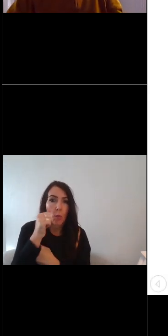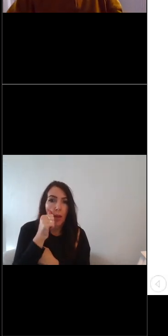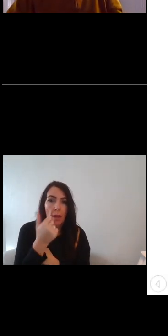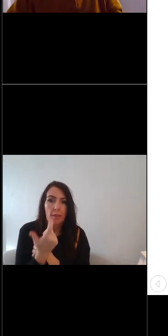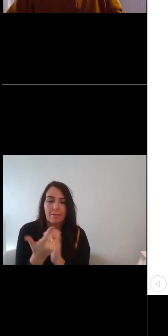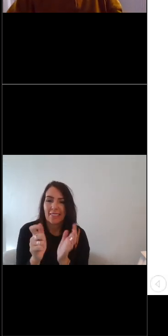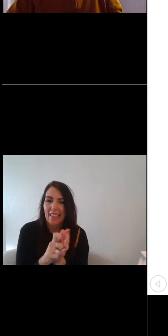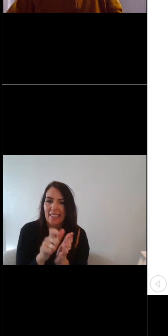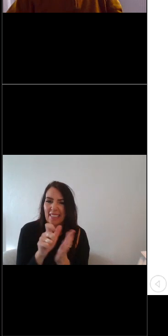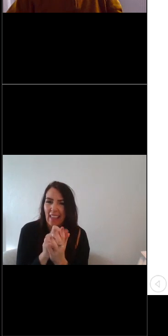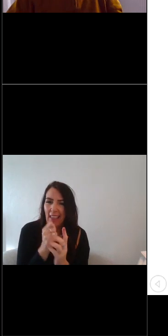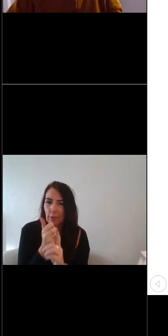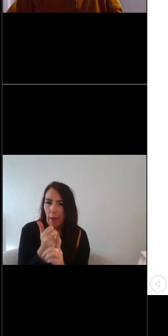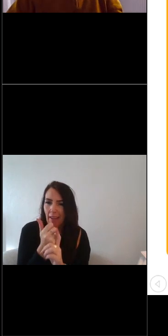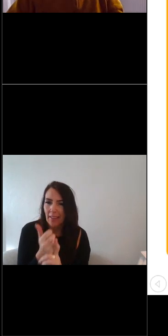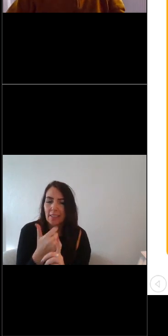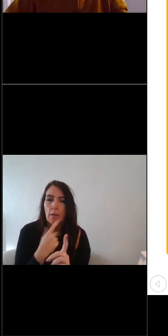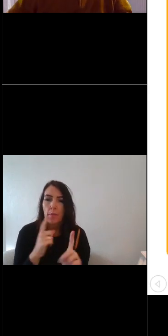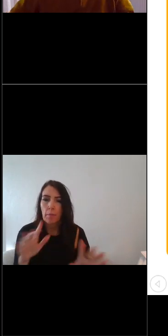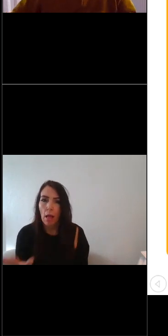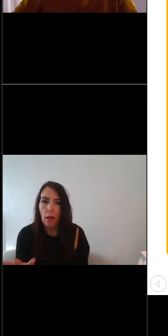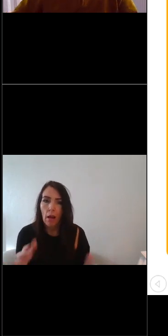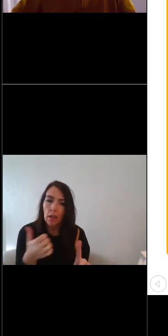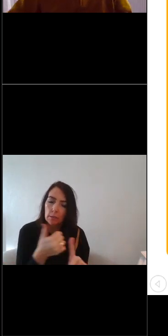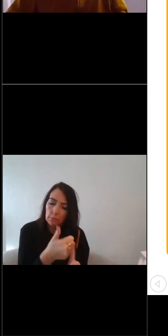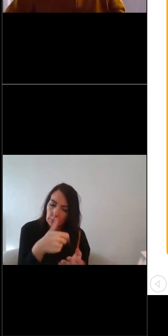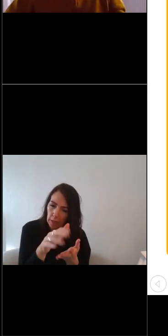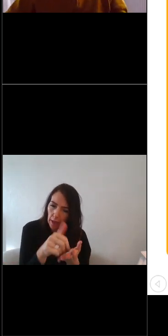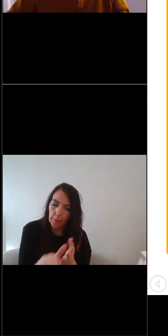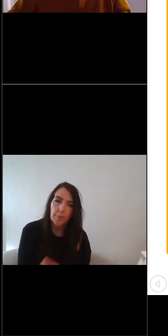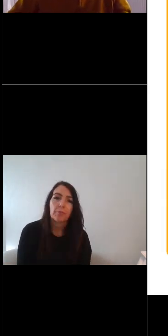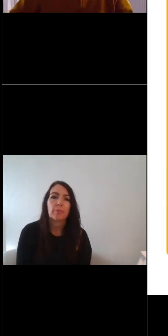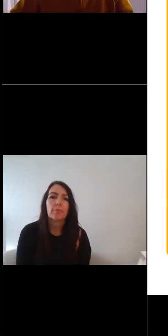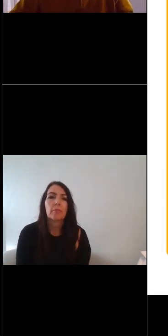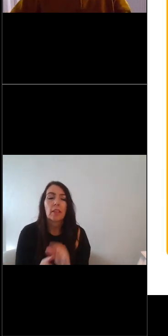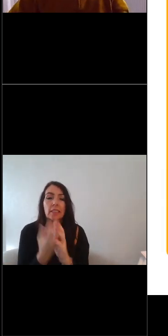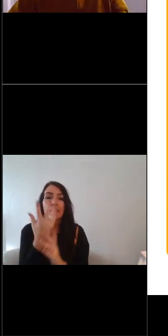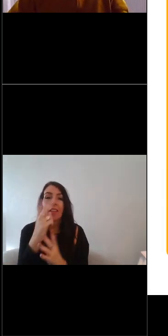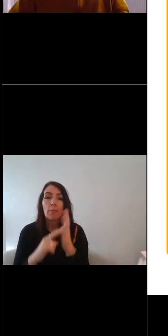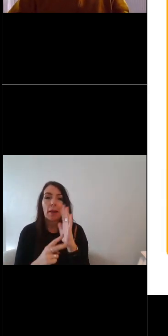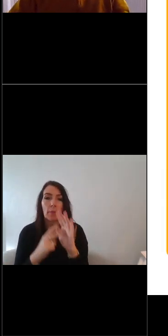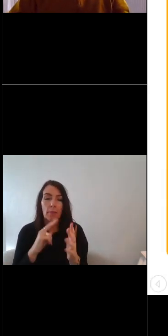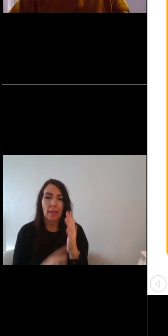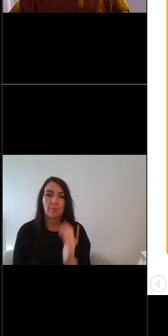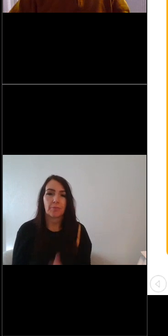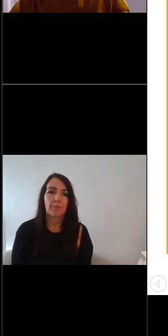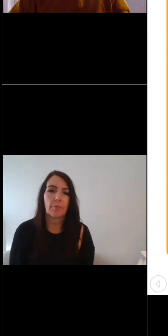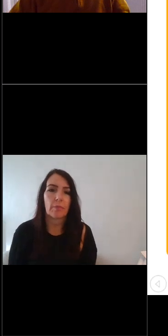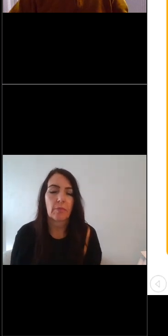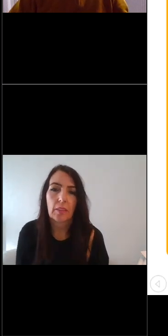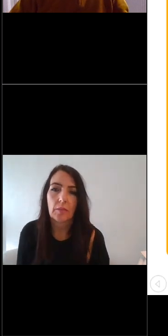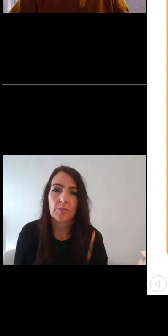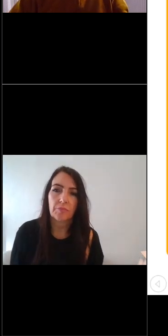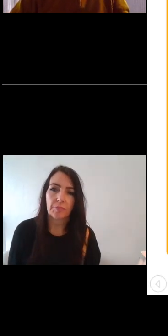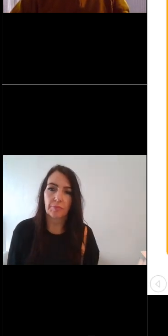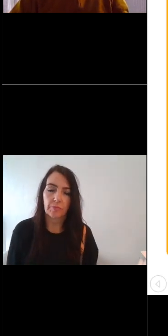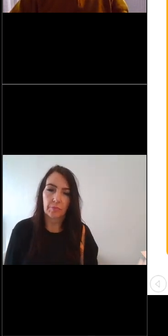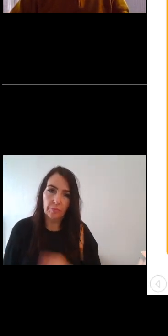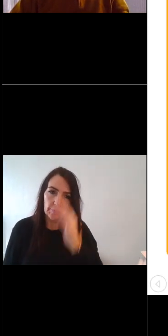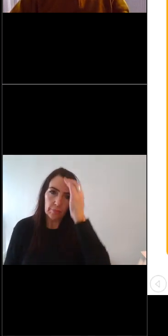when you do talk to those people. So, developing the plan. Failure to